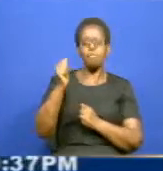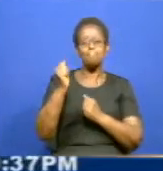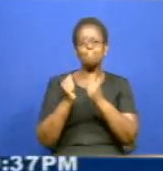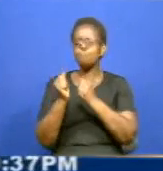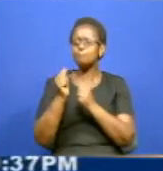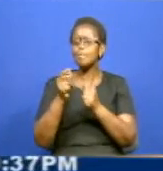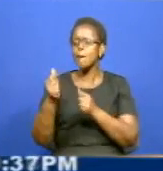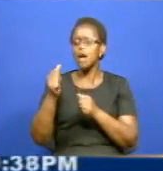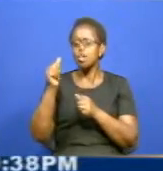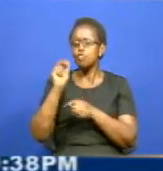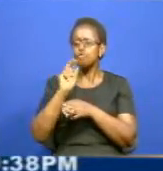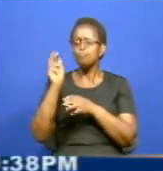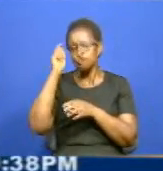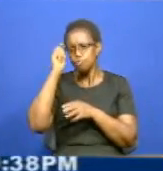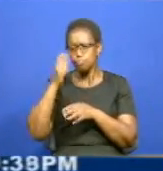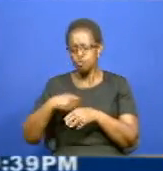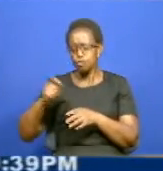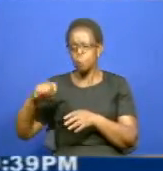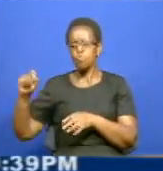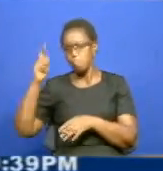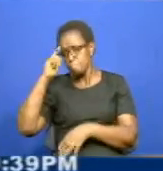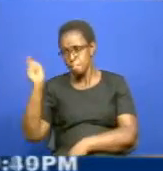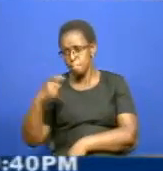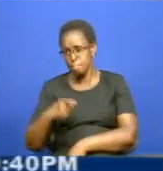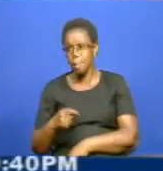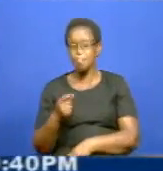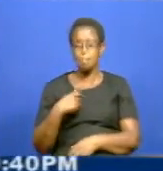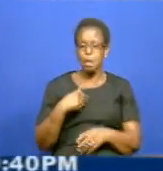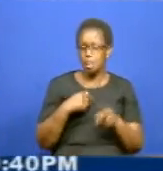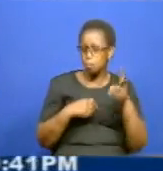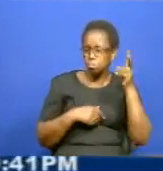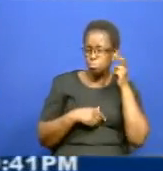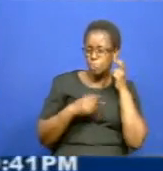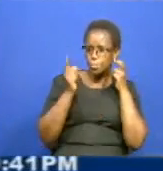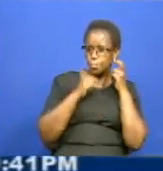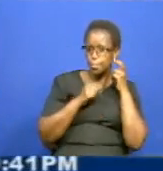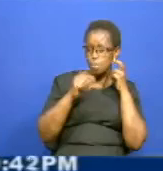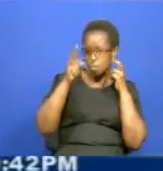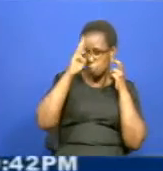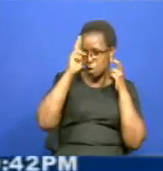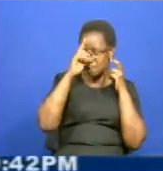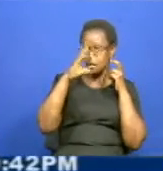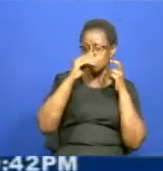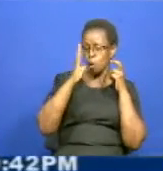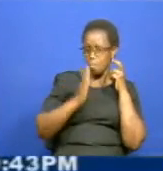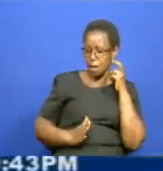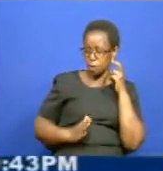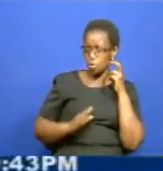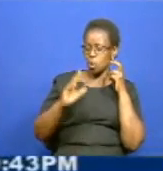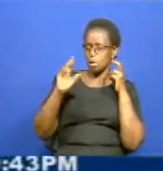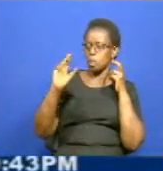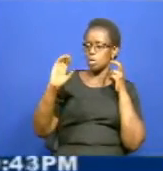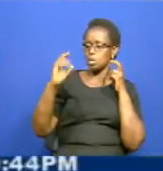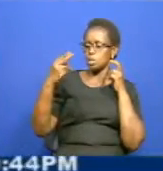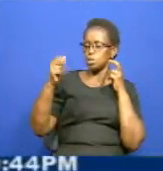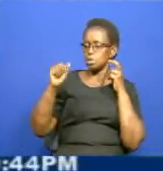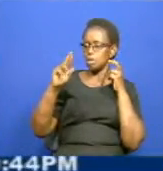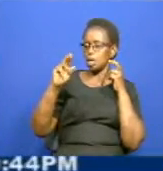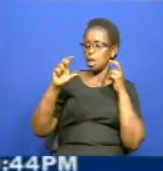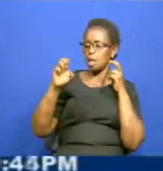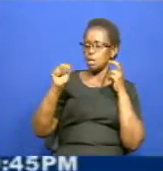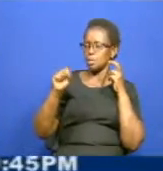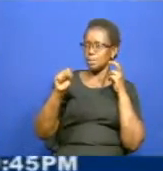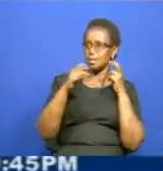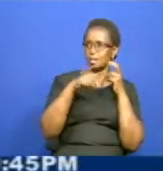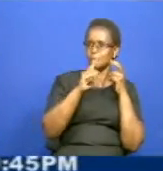to the police spokesperson, Charles Owino, stating clearly that uniforms were available and